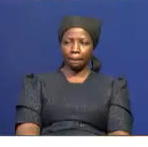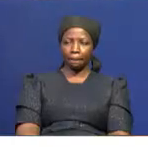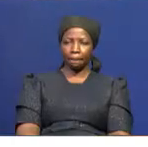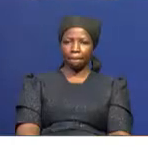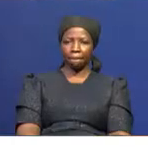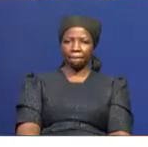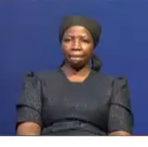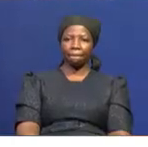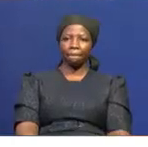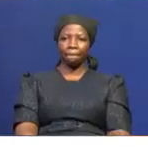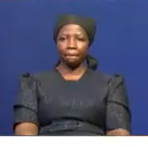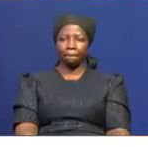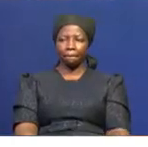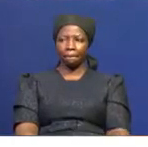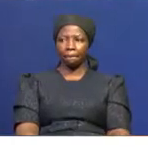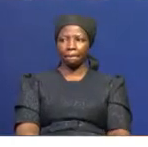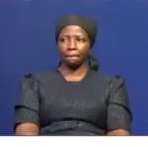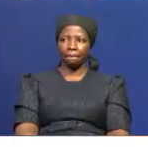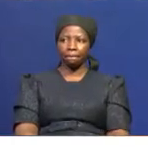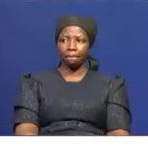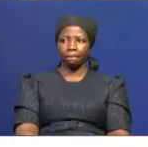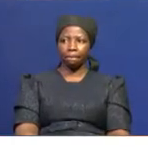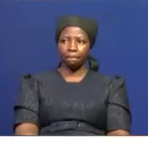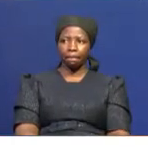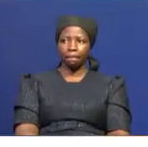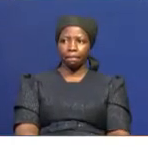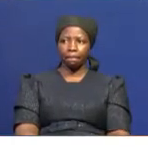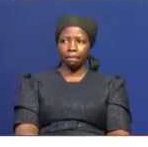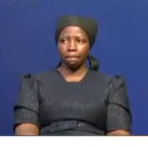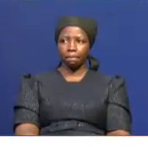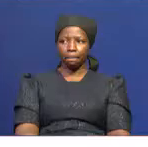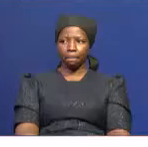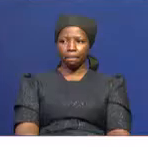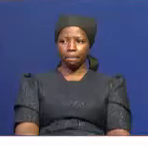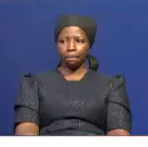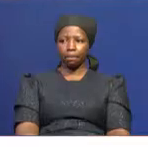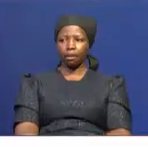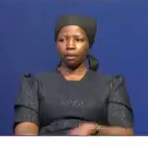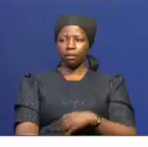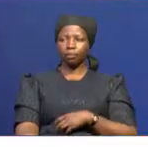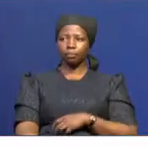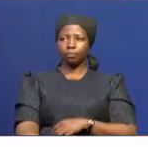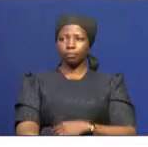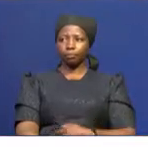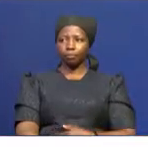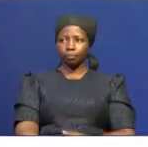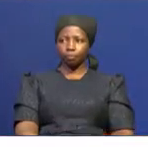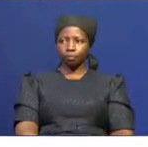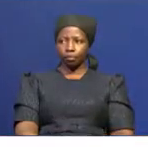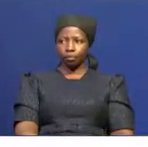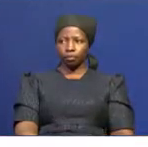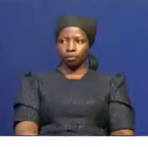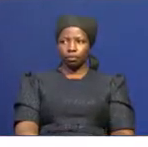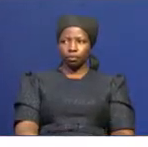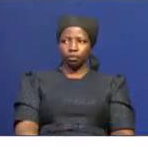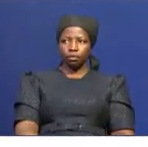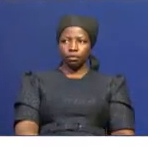suppress the tension, the pressure of protest ahead of tomorrow? Thank you.